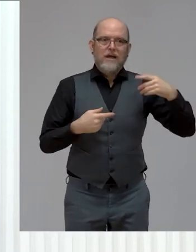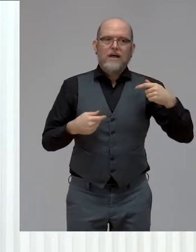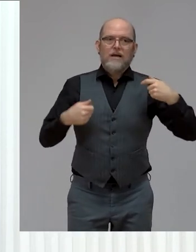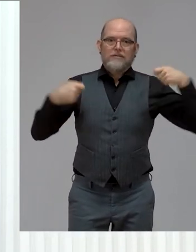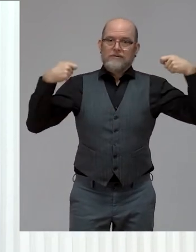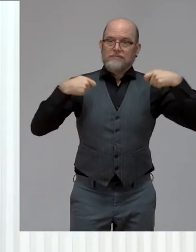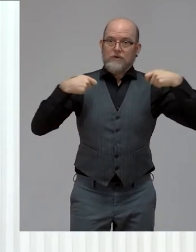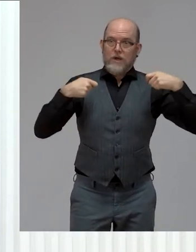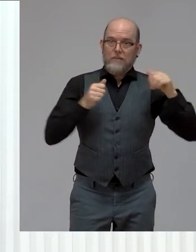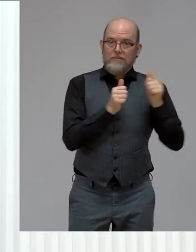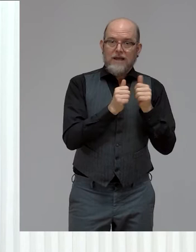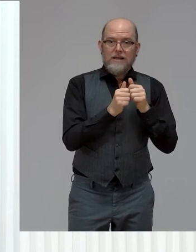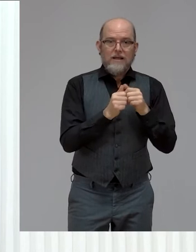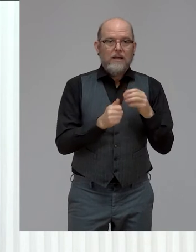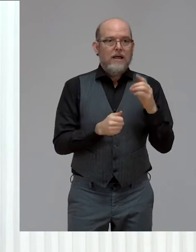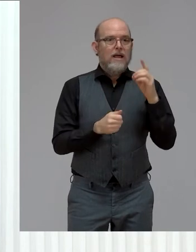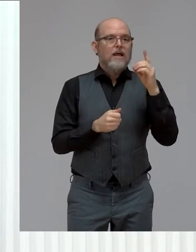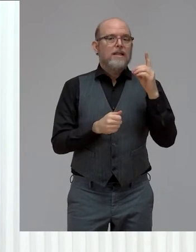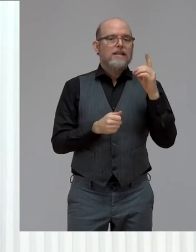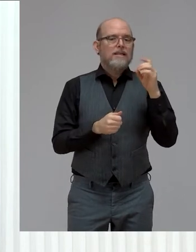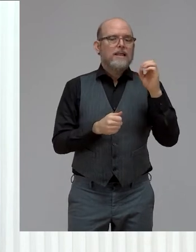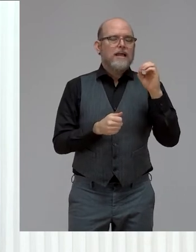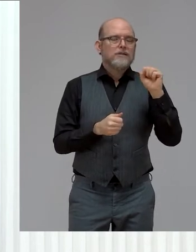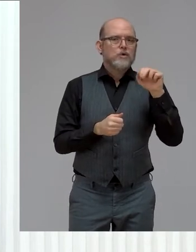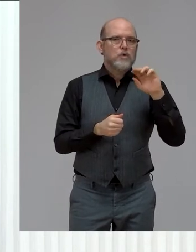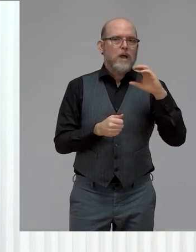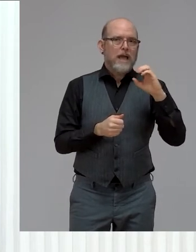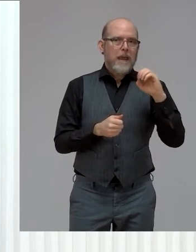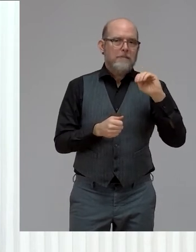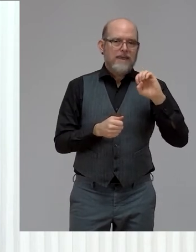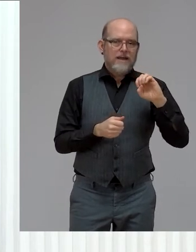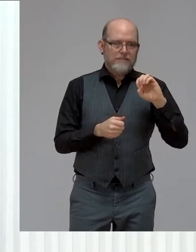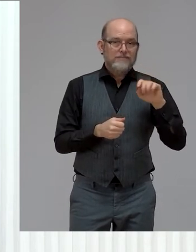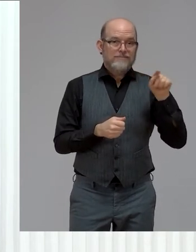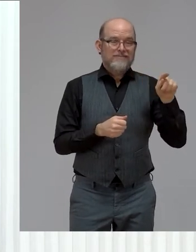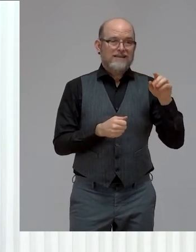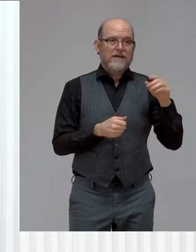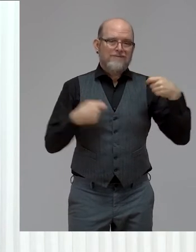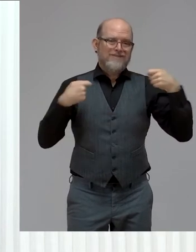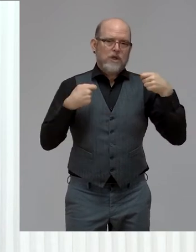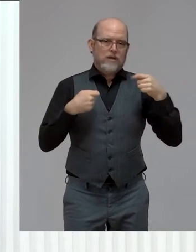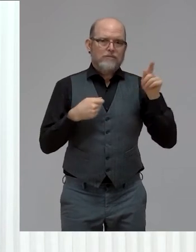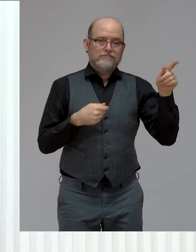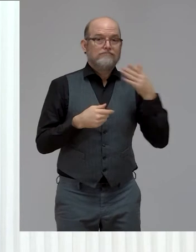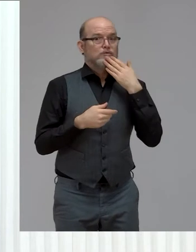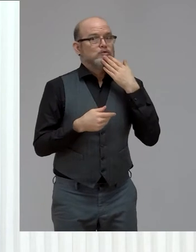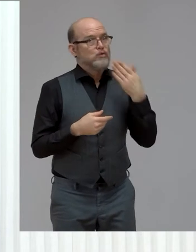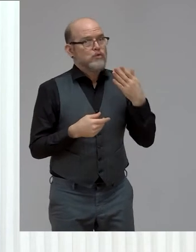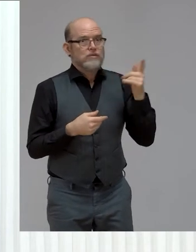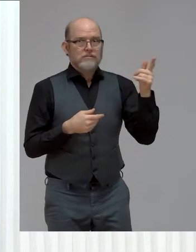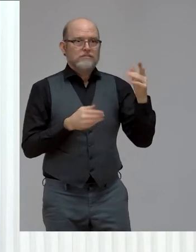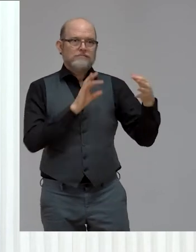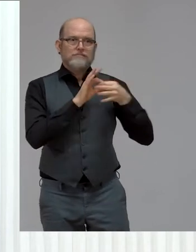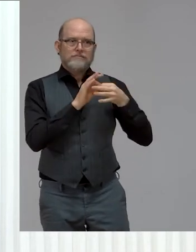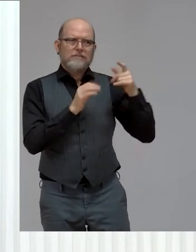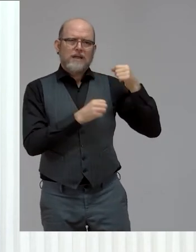so many years of productive work, the narrative should focus even more on the impact of the